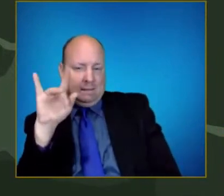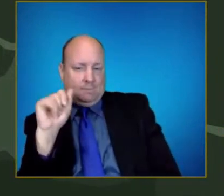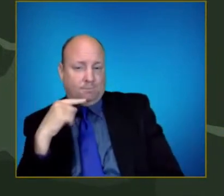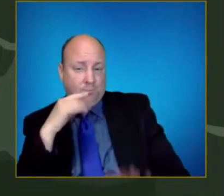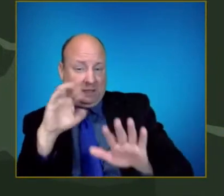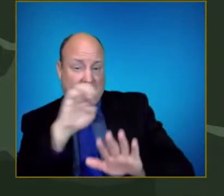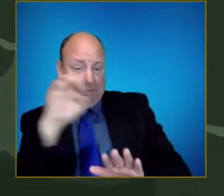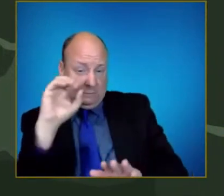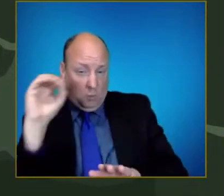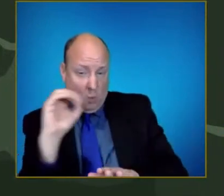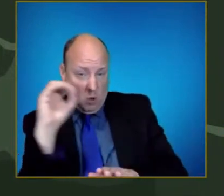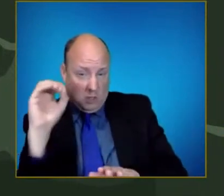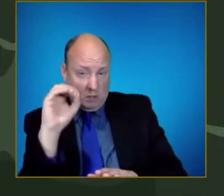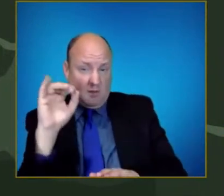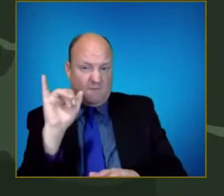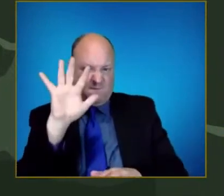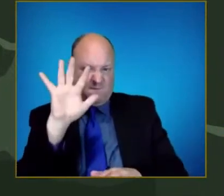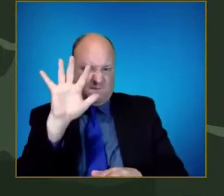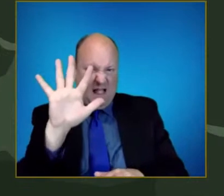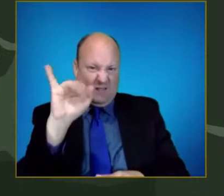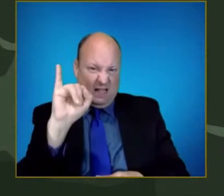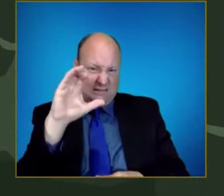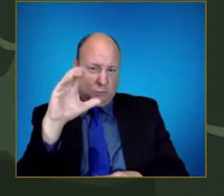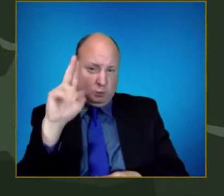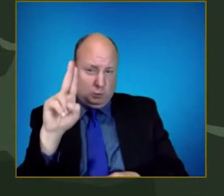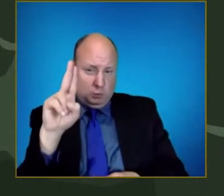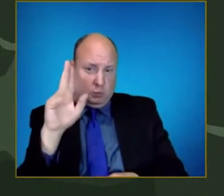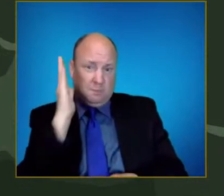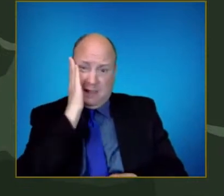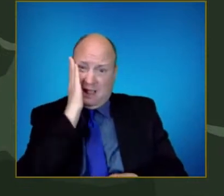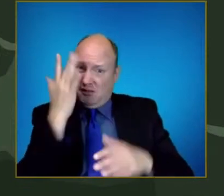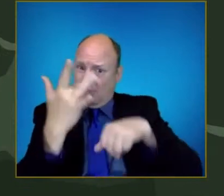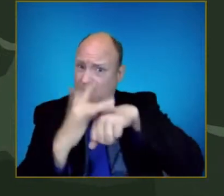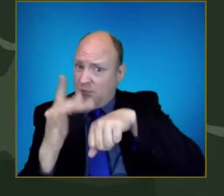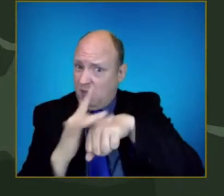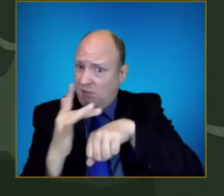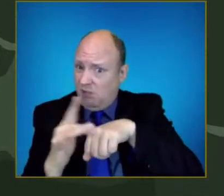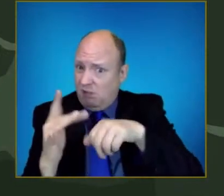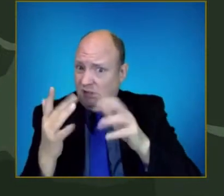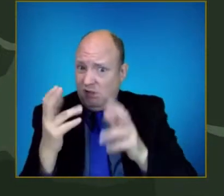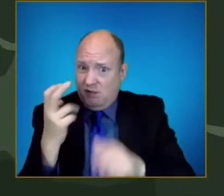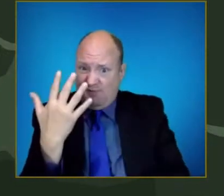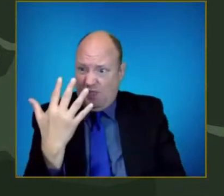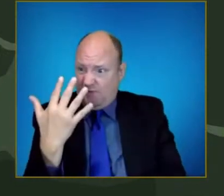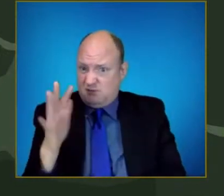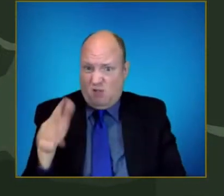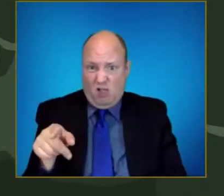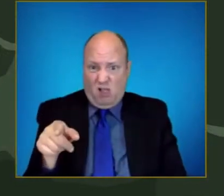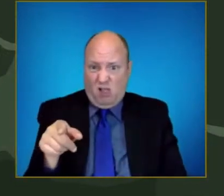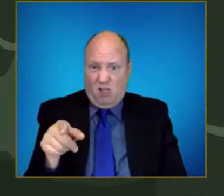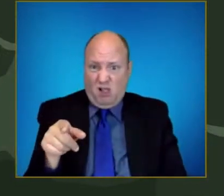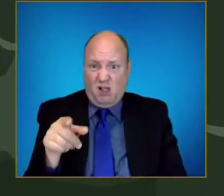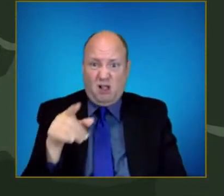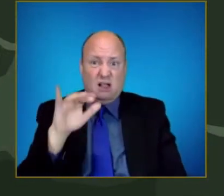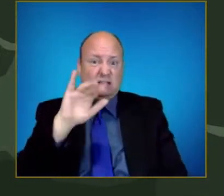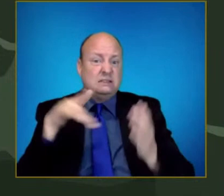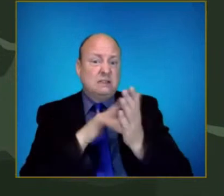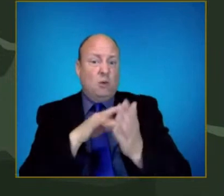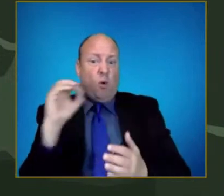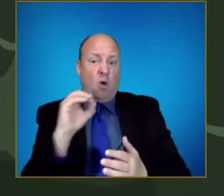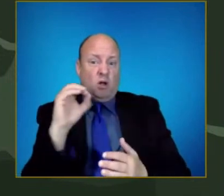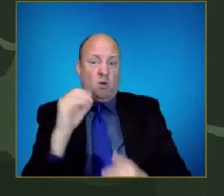Region 7, which is basically Central Oregon around St. Charles Hospital out of 54.